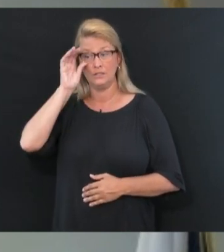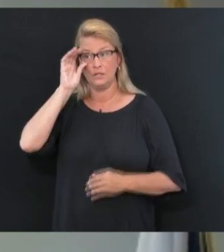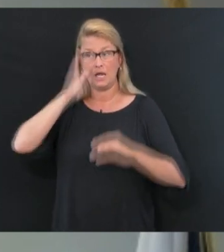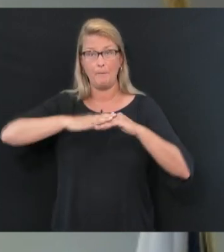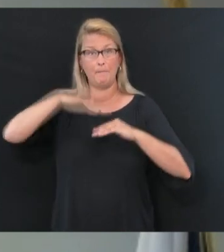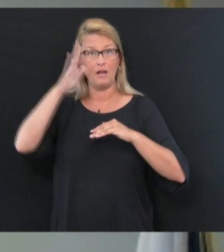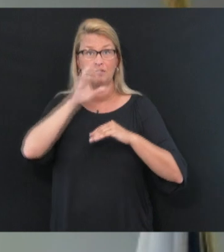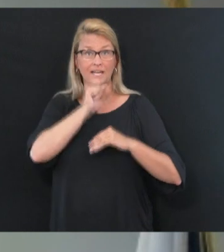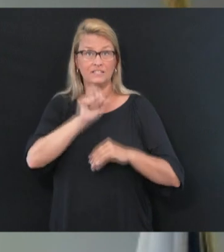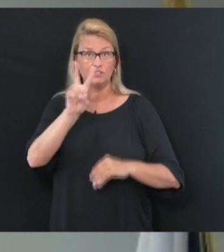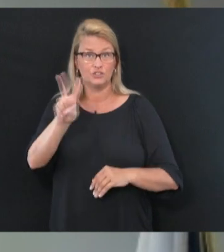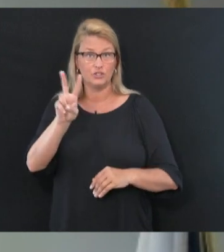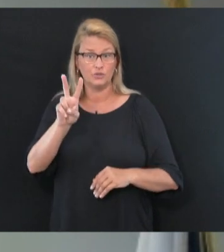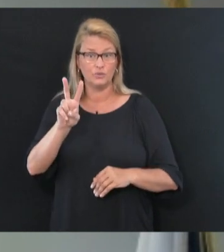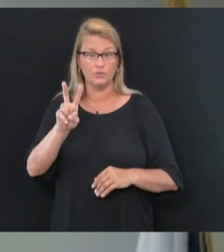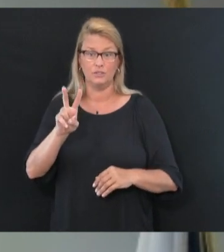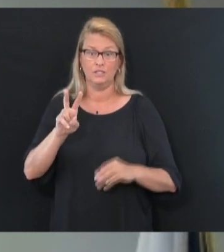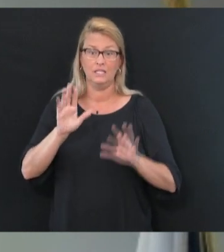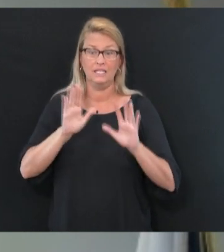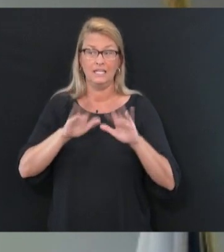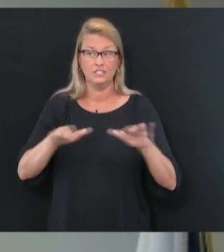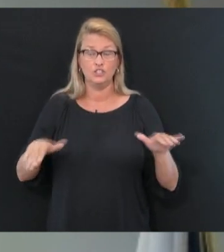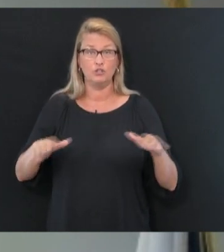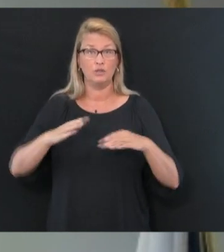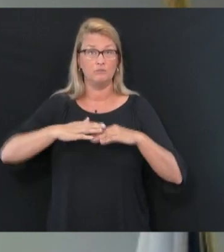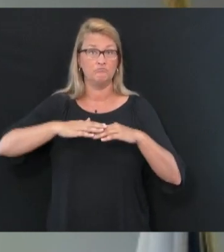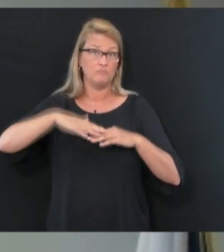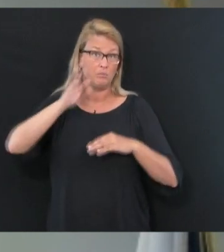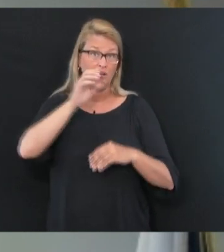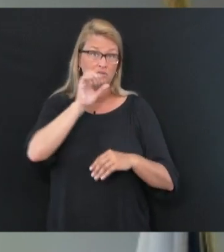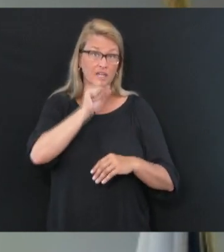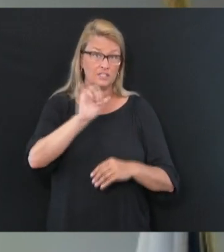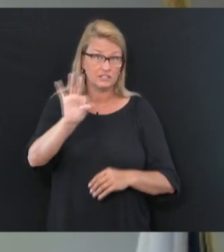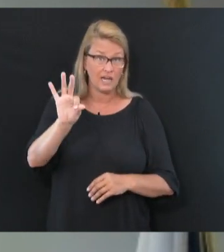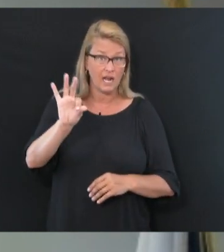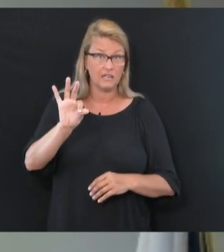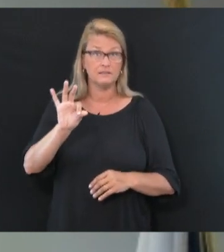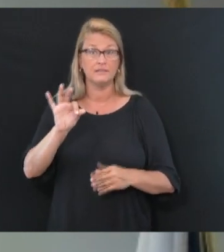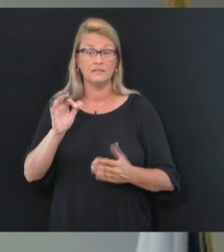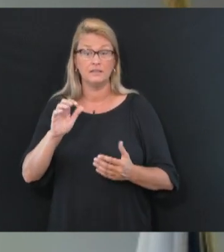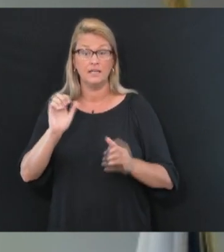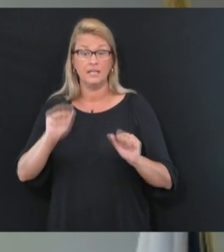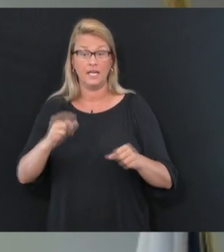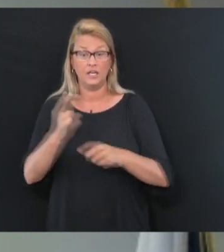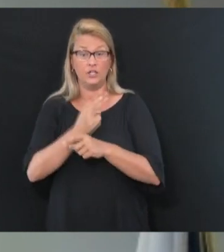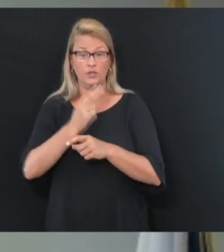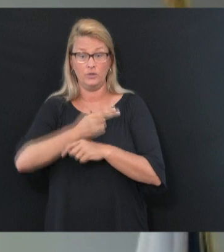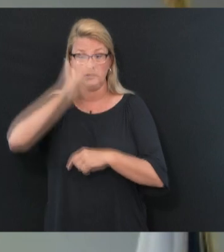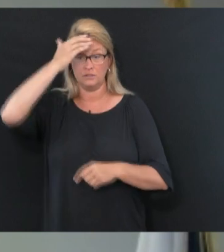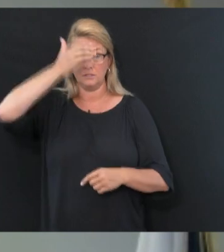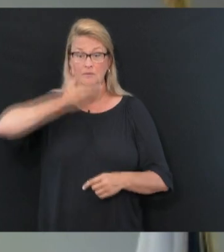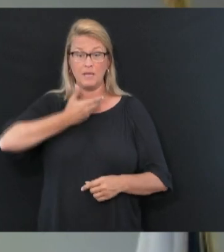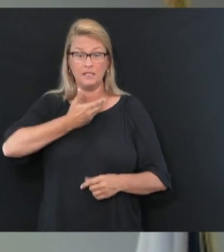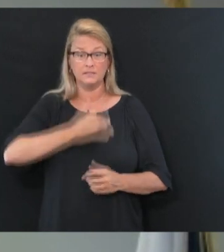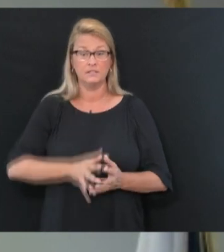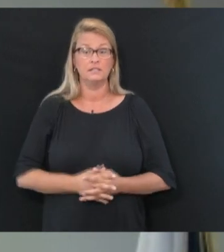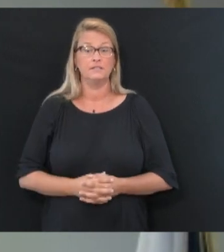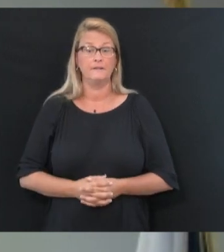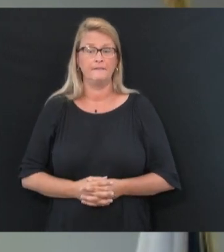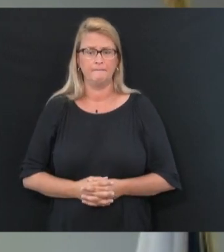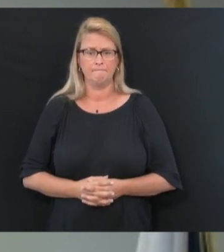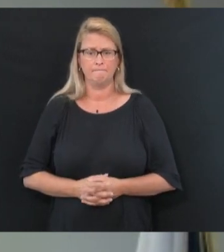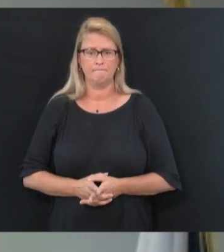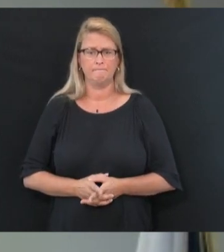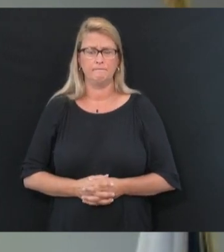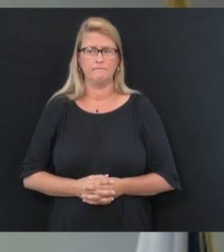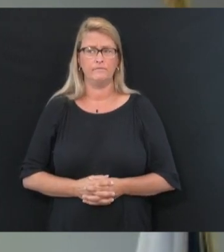old. We are saying children greater than 9. There are a lot of children, especially children who have problems keeping things on their face, that you